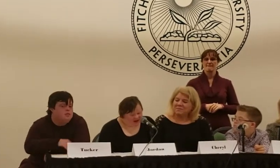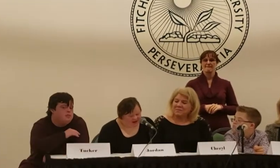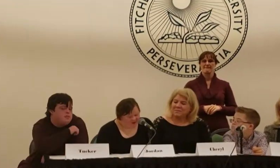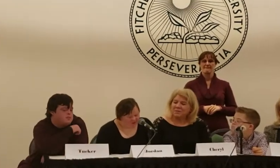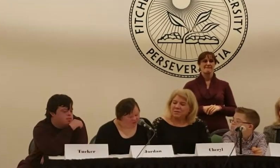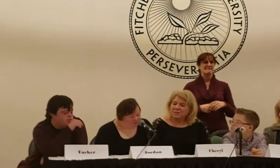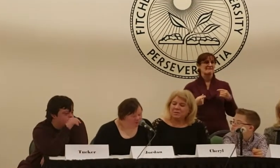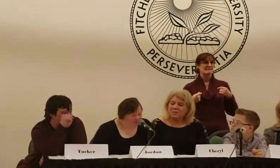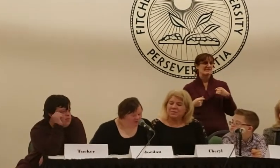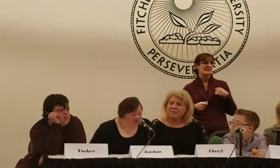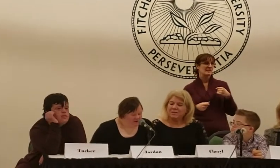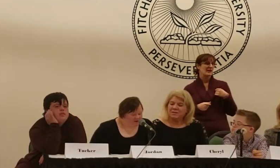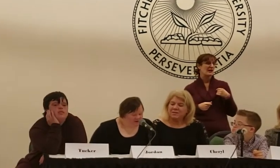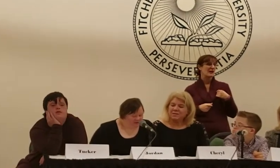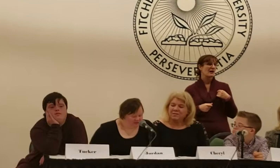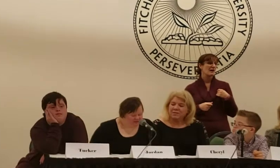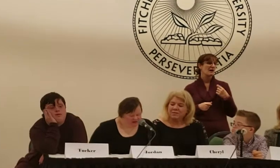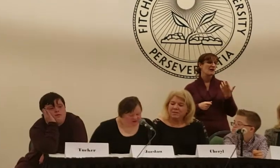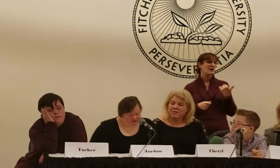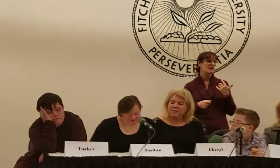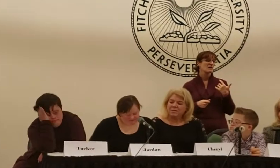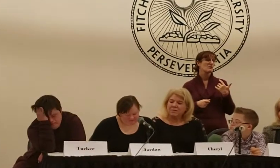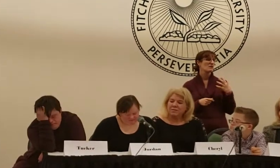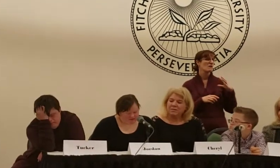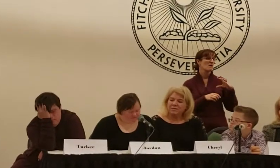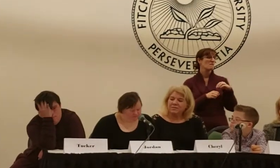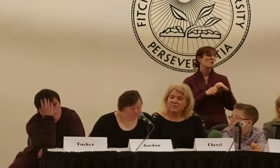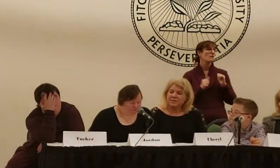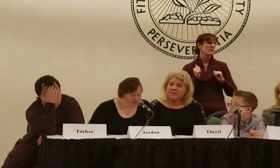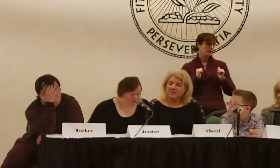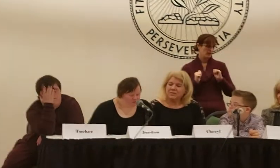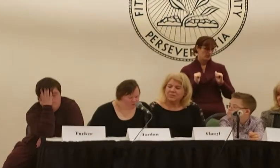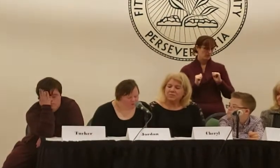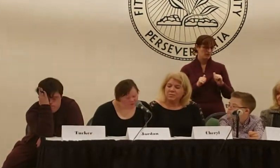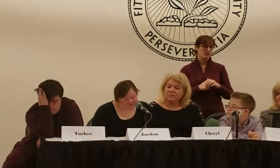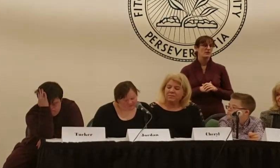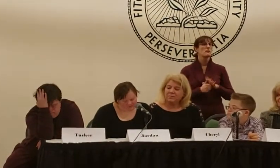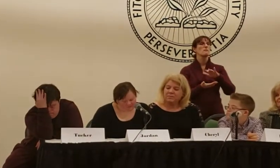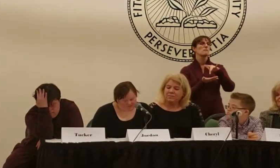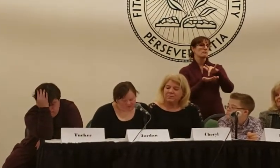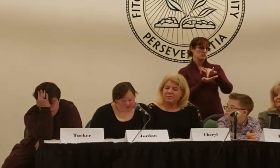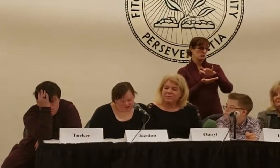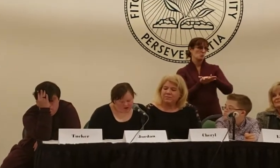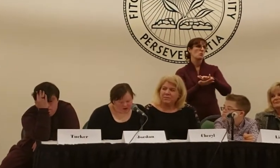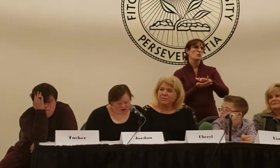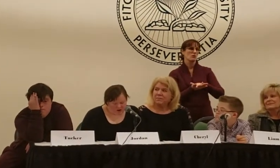yeah. I was in theater the middle school.